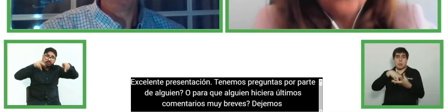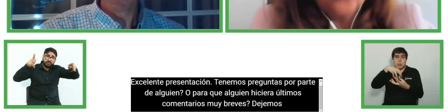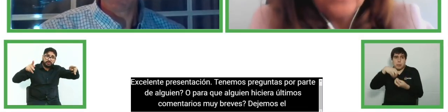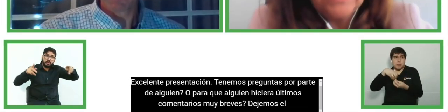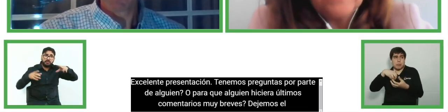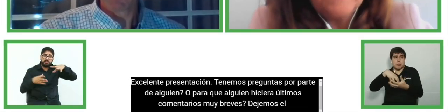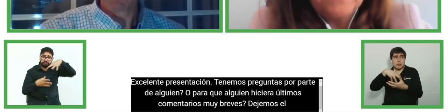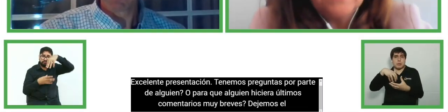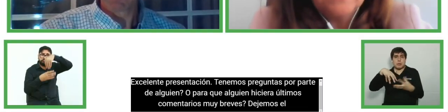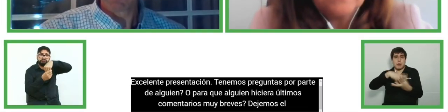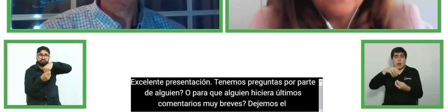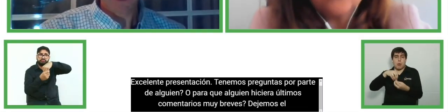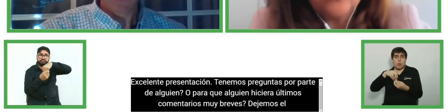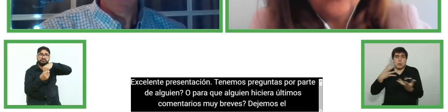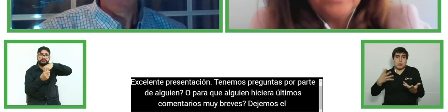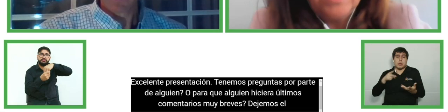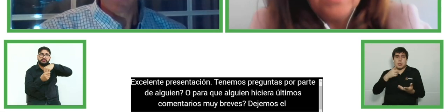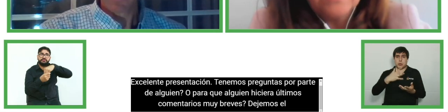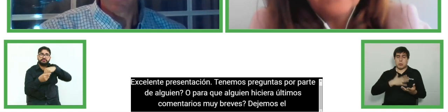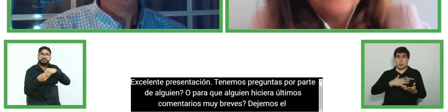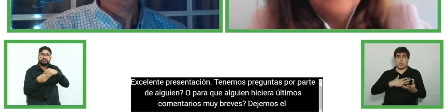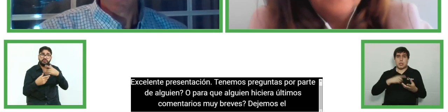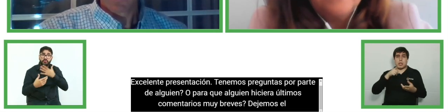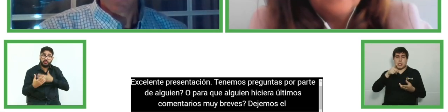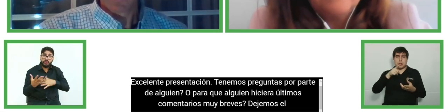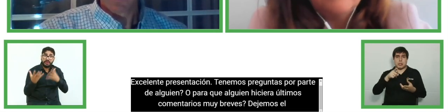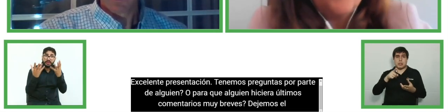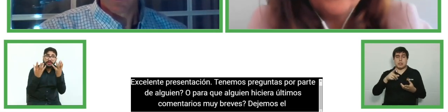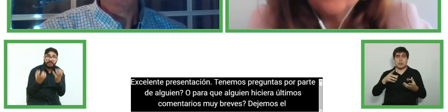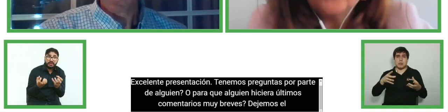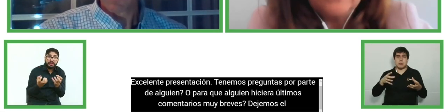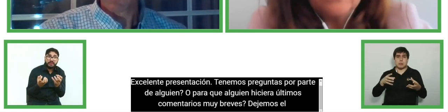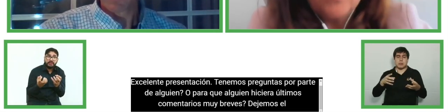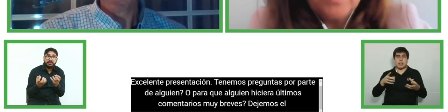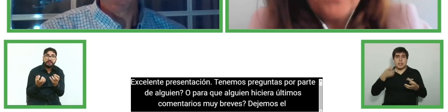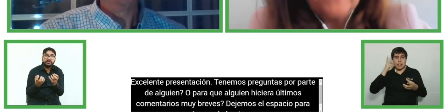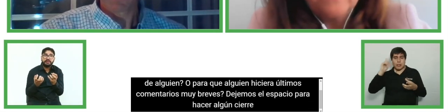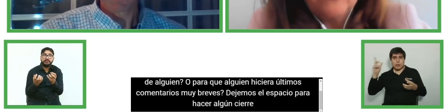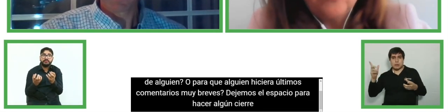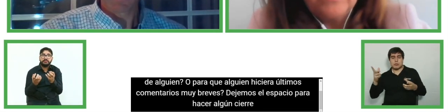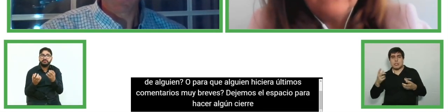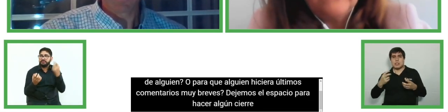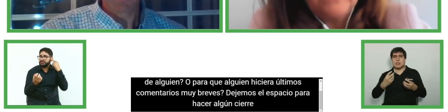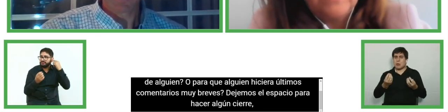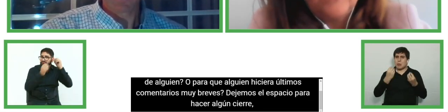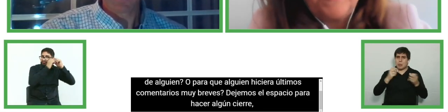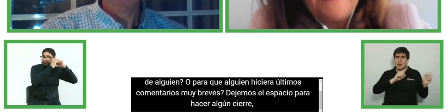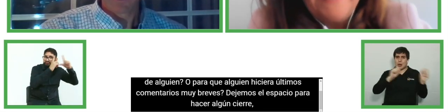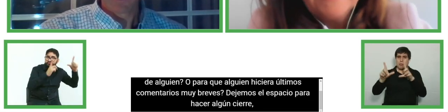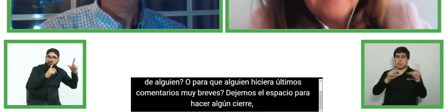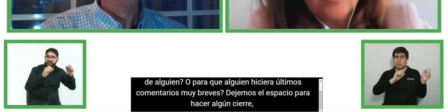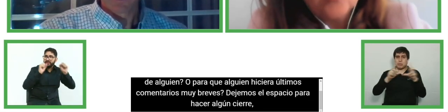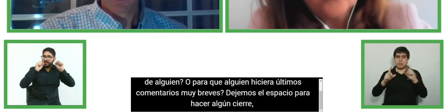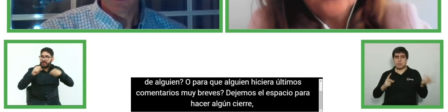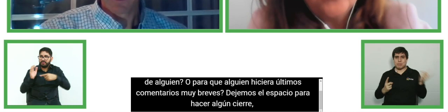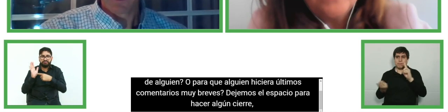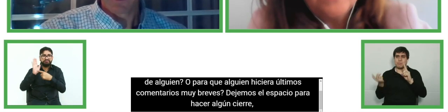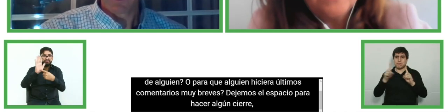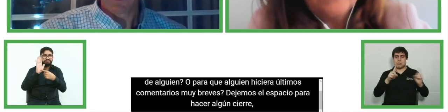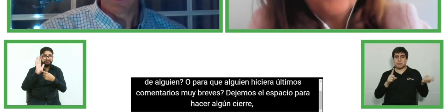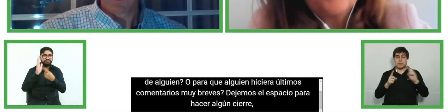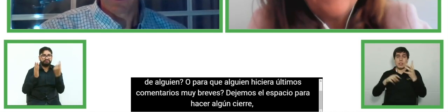like to do the closing remarks after listening to such good presentations. Concluding on